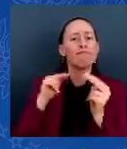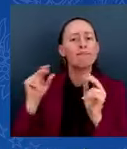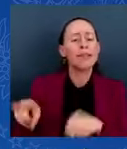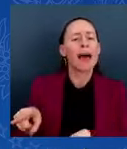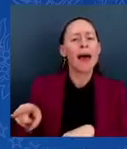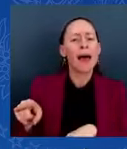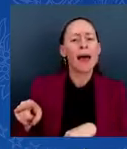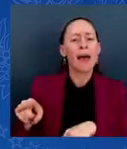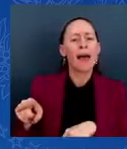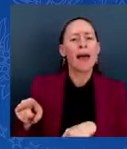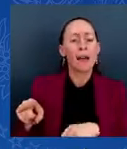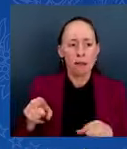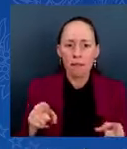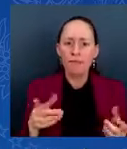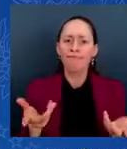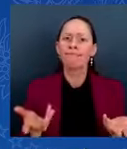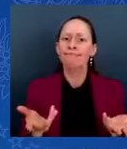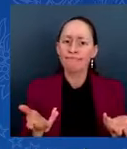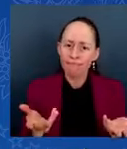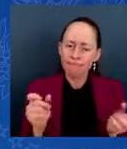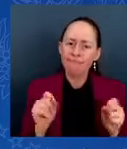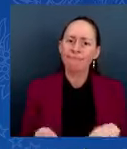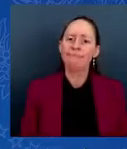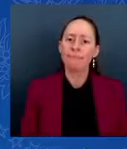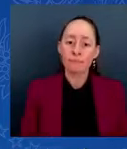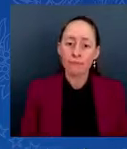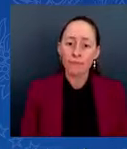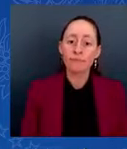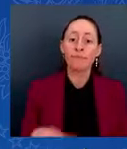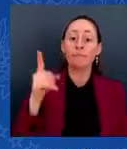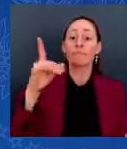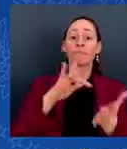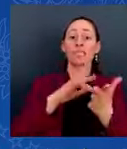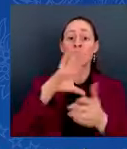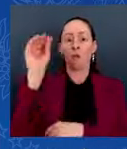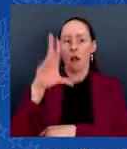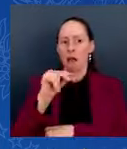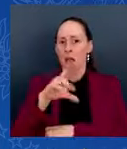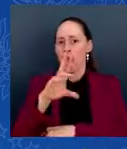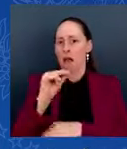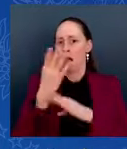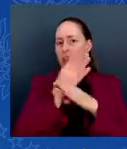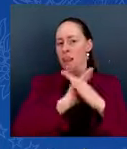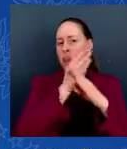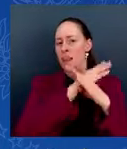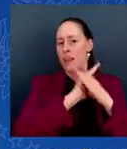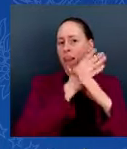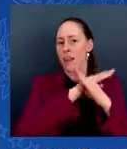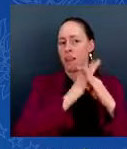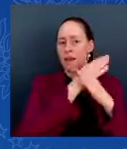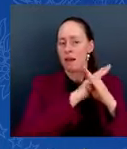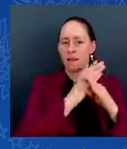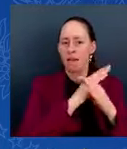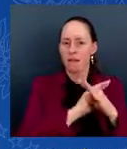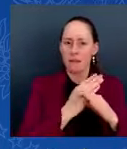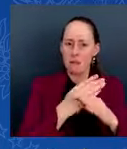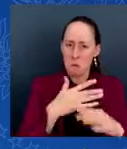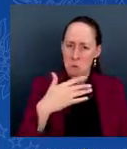Pharma blocked Medicare from negotiating lower drug prices. As a consequence, they're able to maintain the exorbitant price increases and the profits